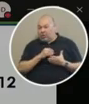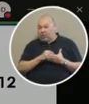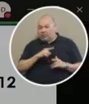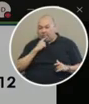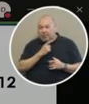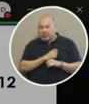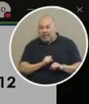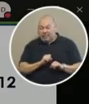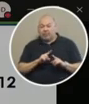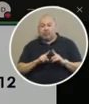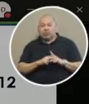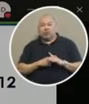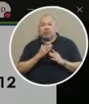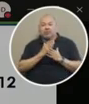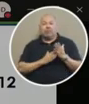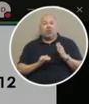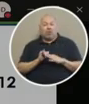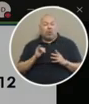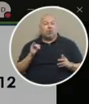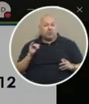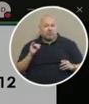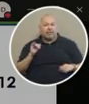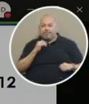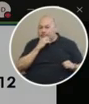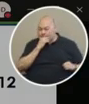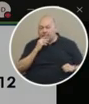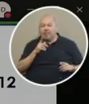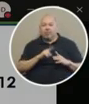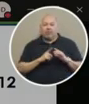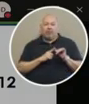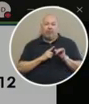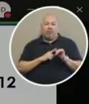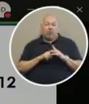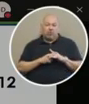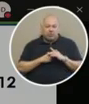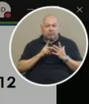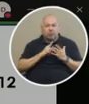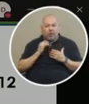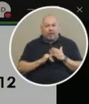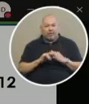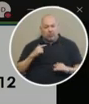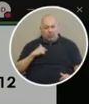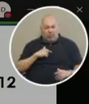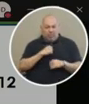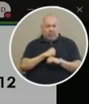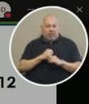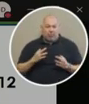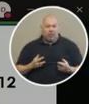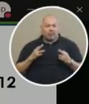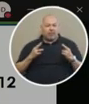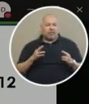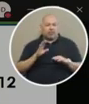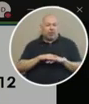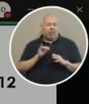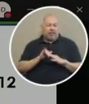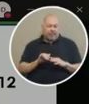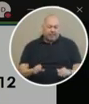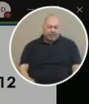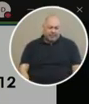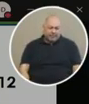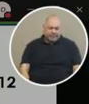safety bonds to get started with some of these these initial projects. So we'll be making recommendations on those.